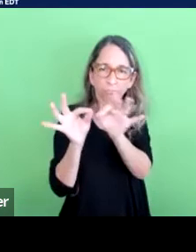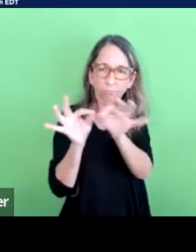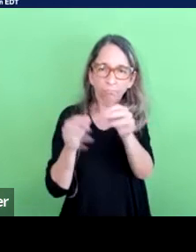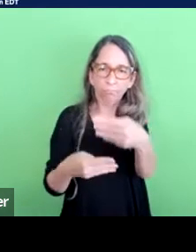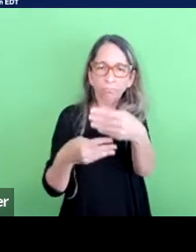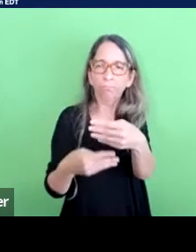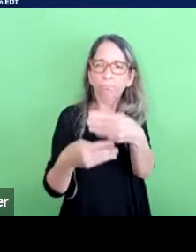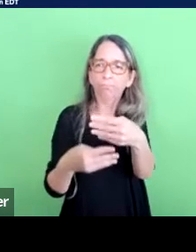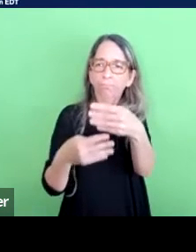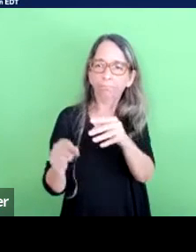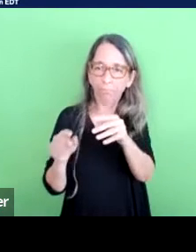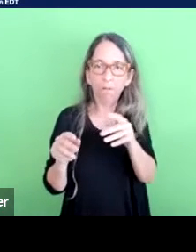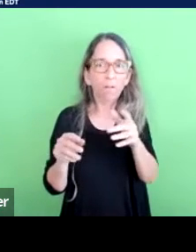pace.